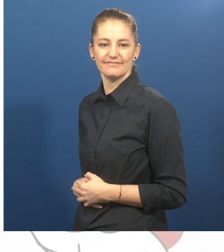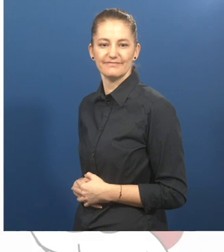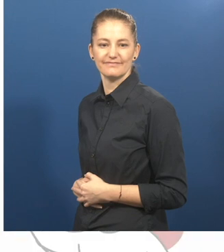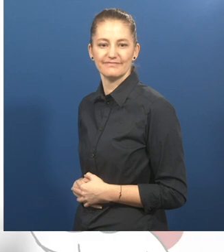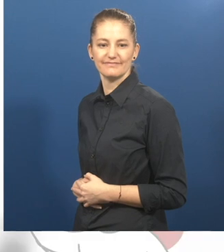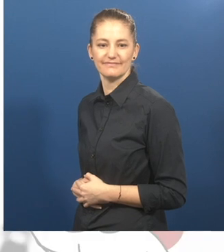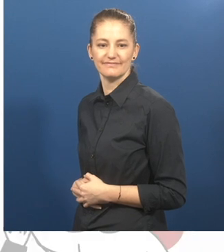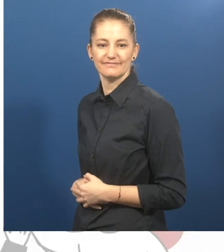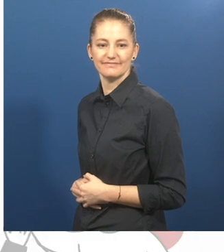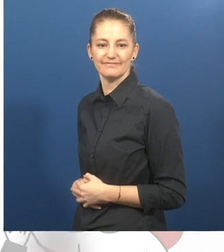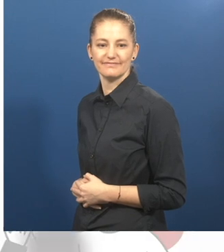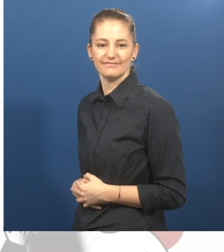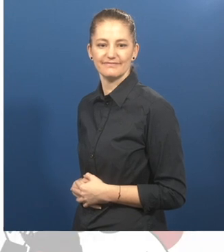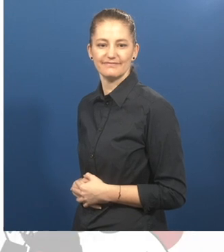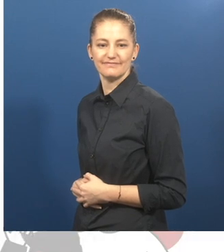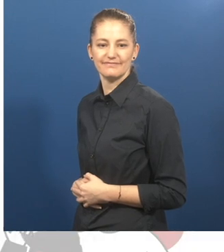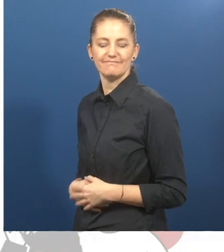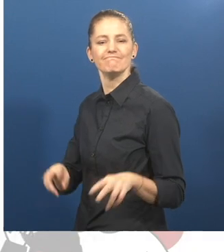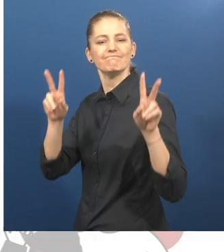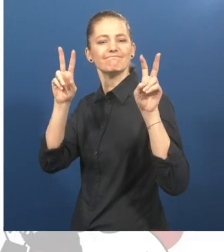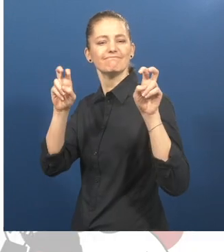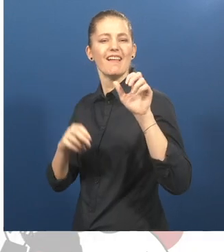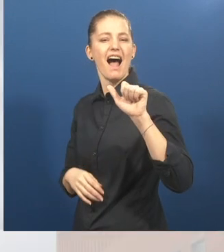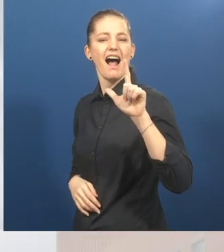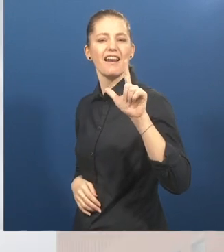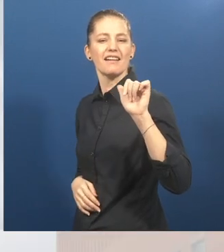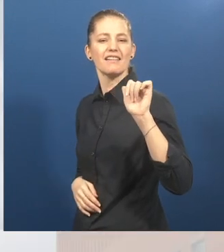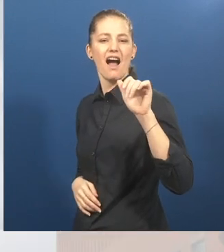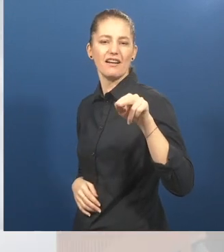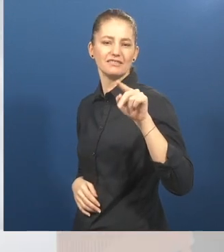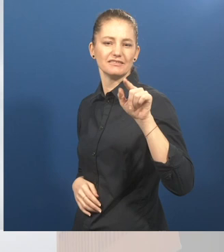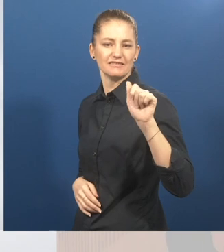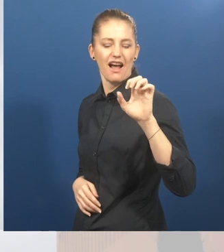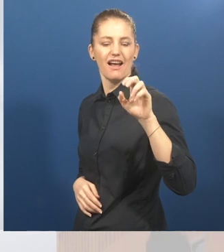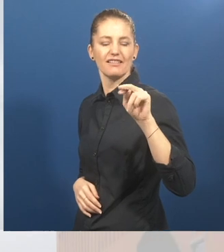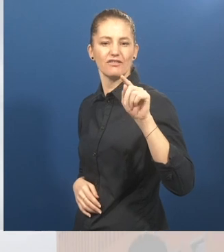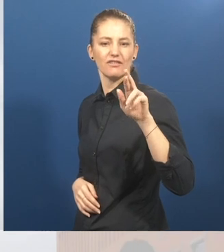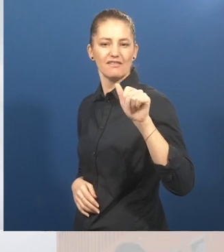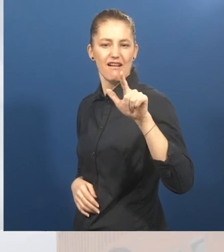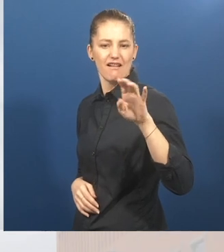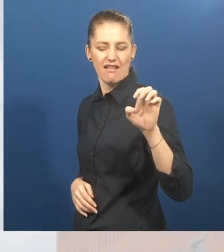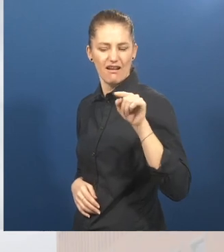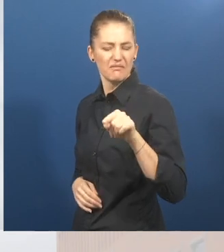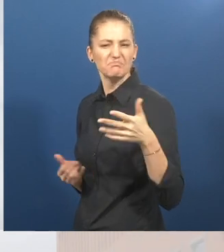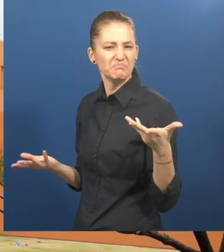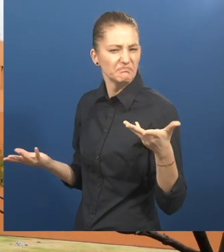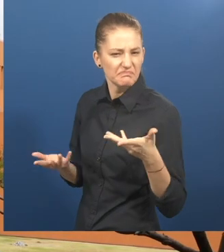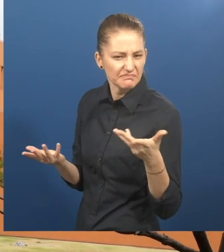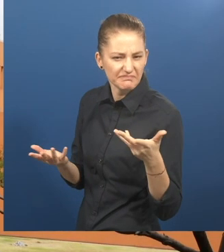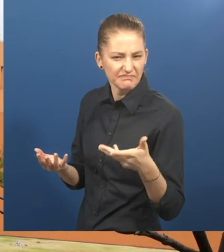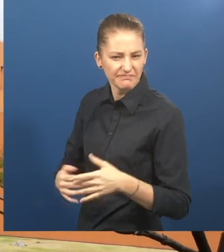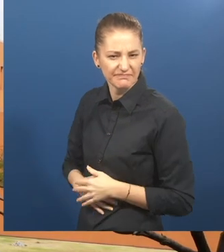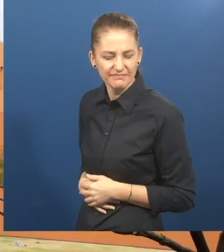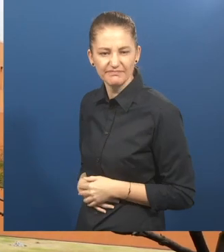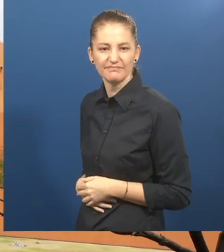is Alianza Éntrale about? Fernando Estrada, CEO of Alianza Éntrale.